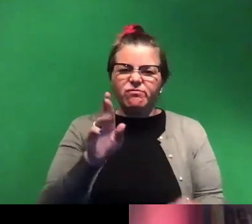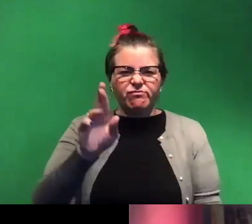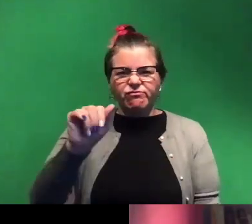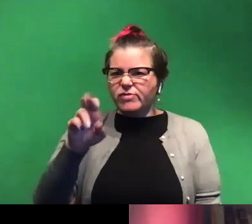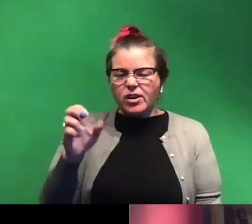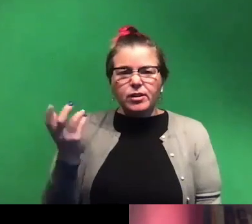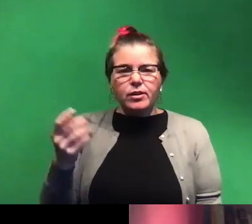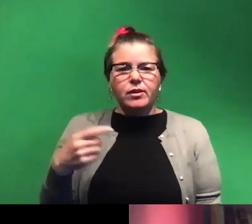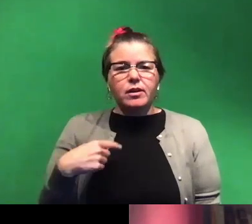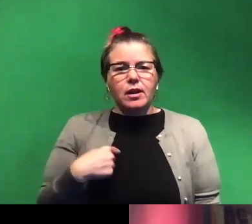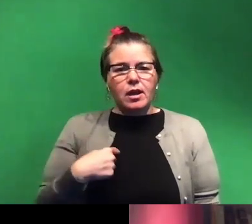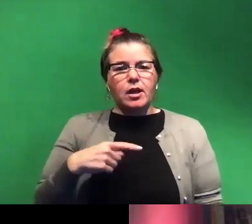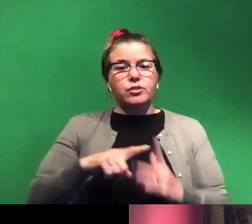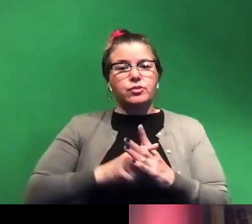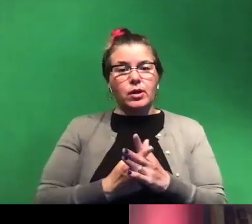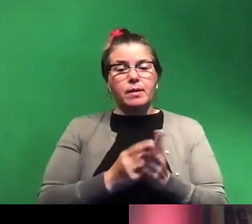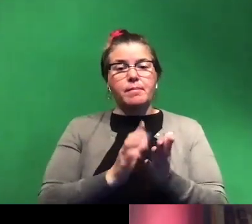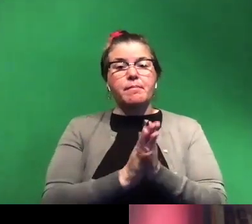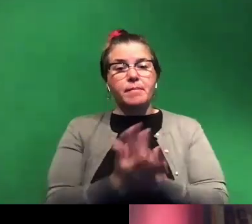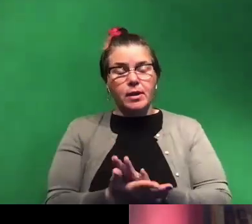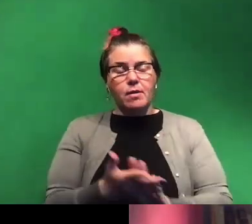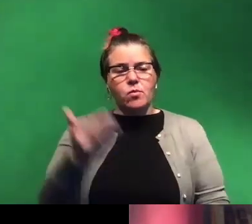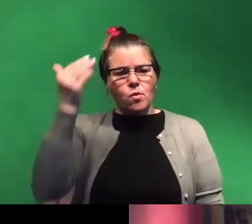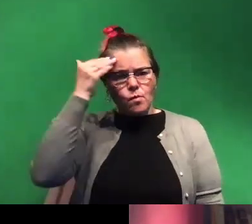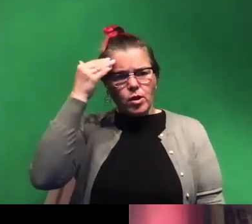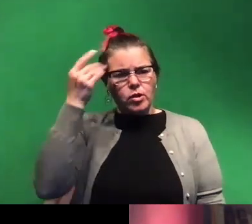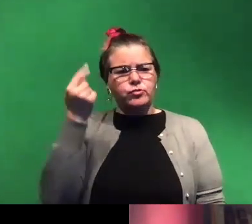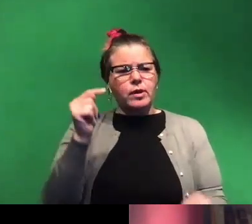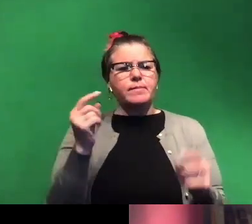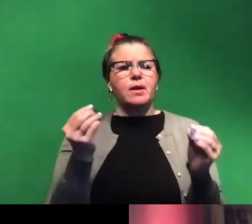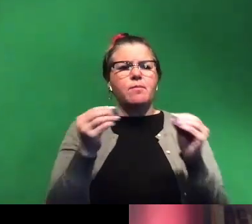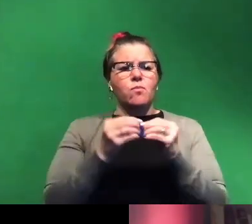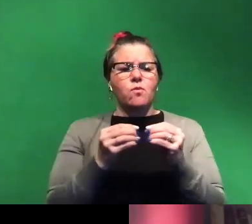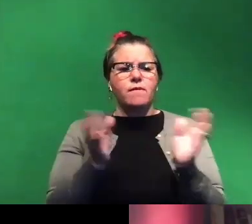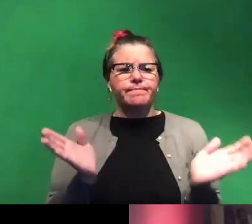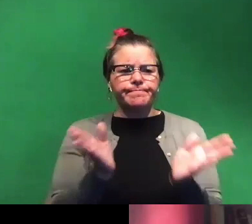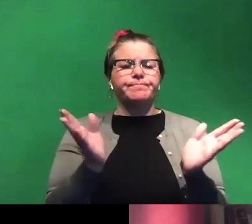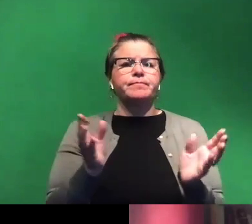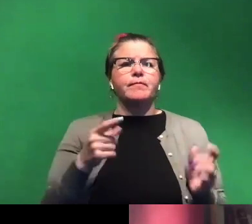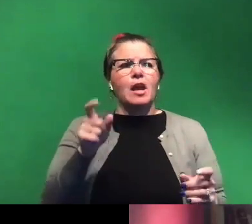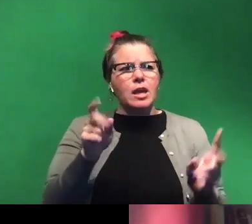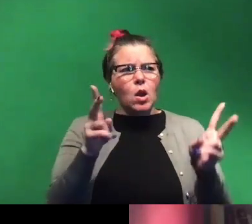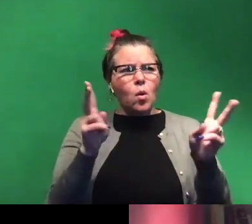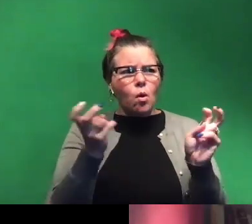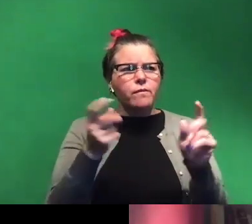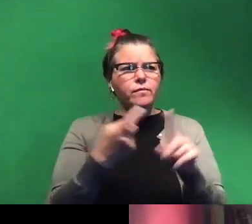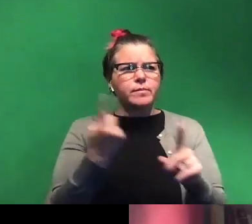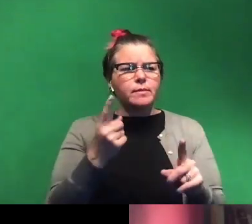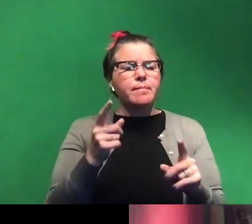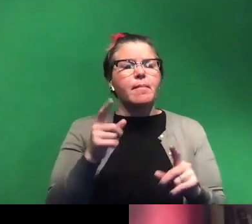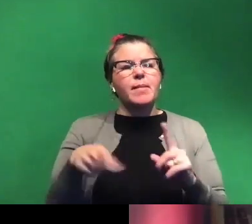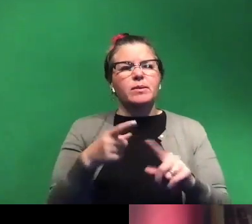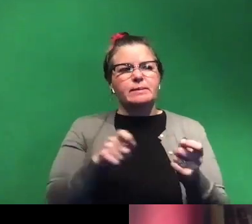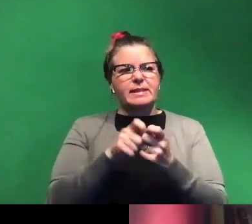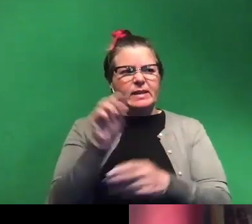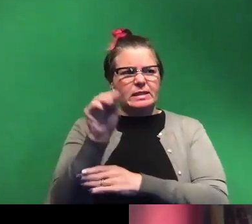as I started to become more aware, trying to make a greater effort in, like, okay, I need a quote from somebody about pterosaurs. I